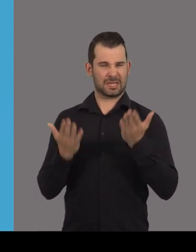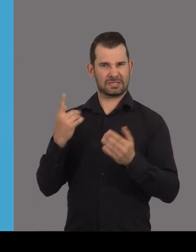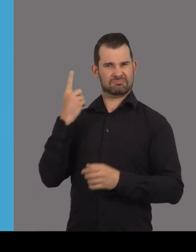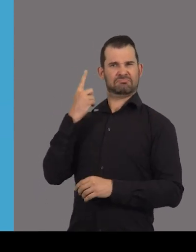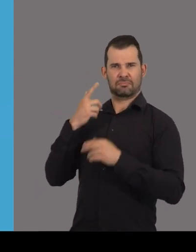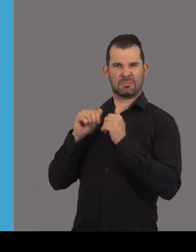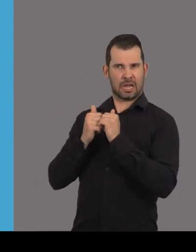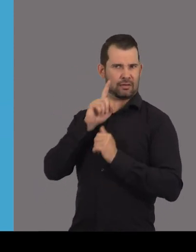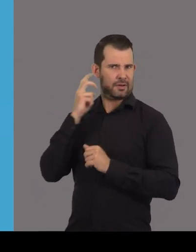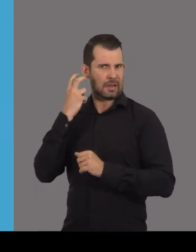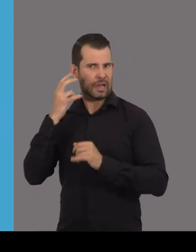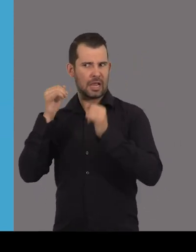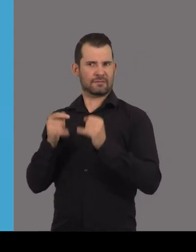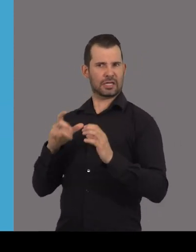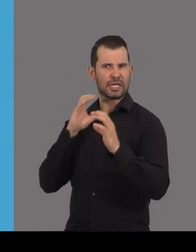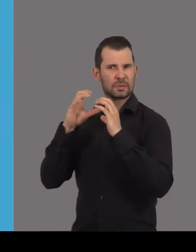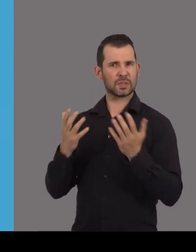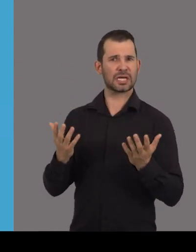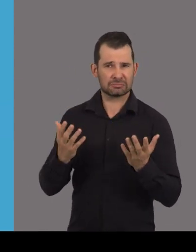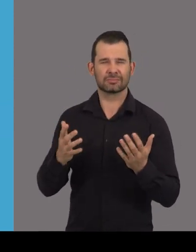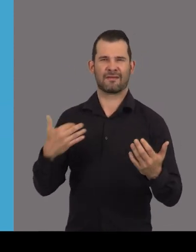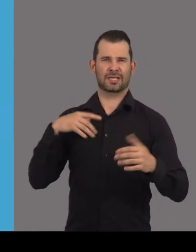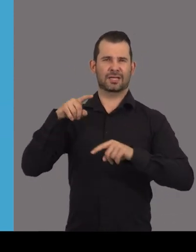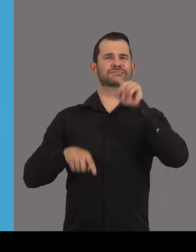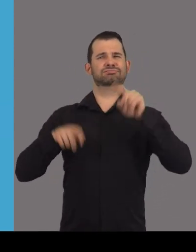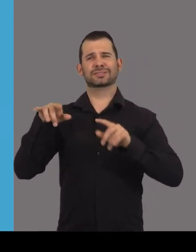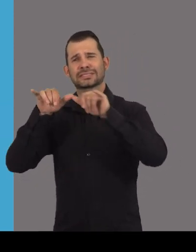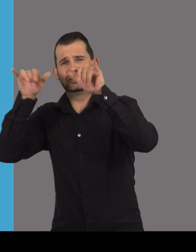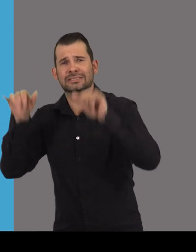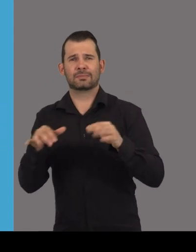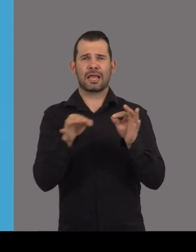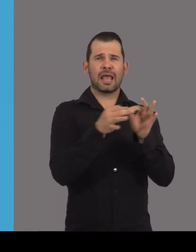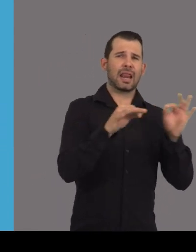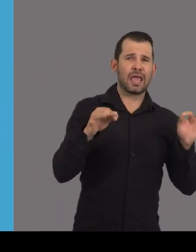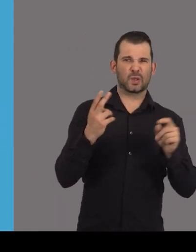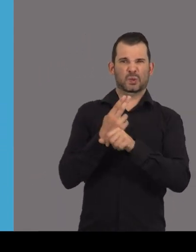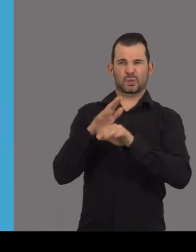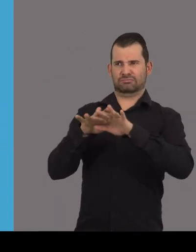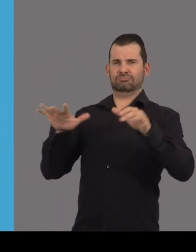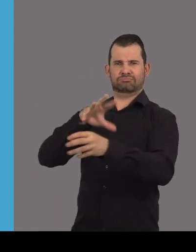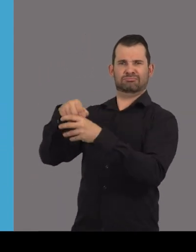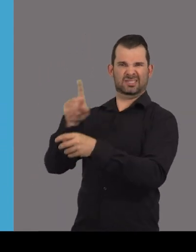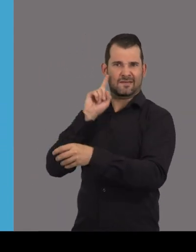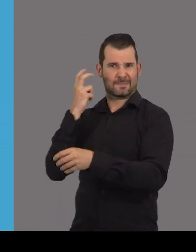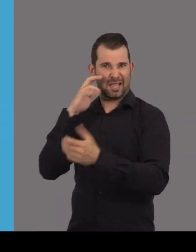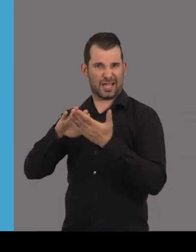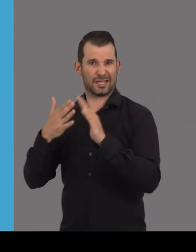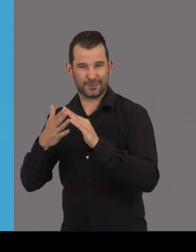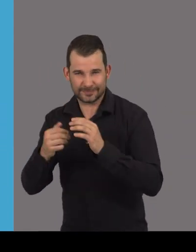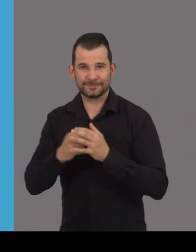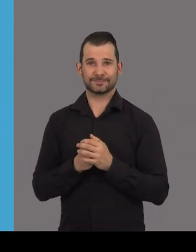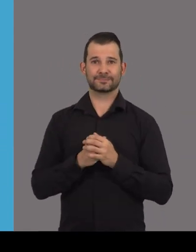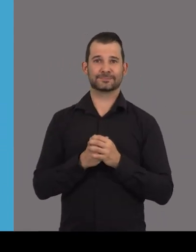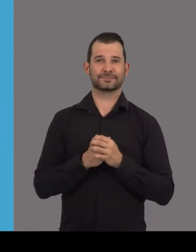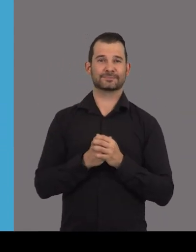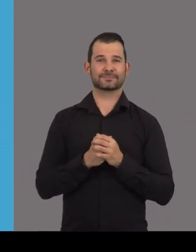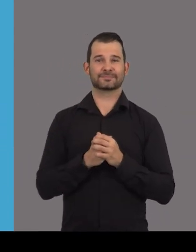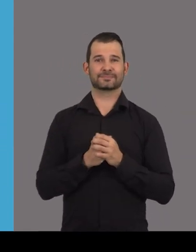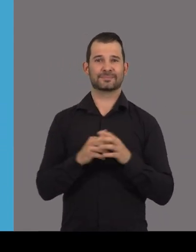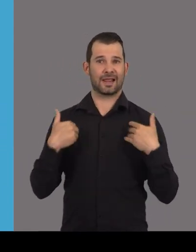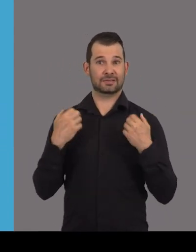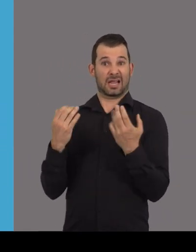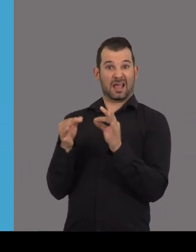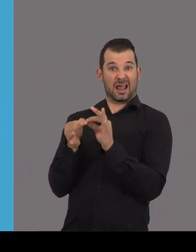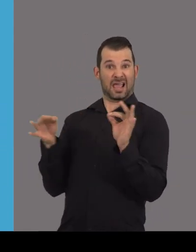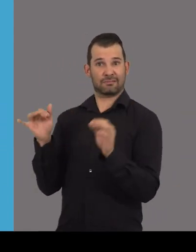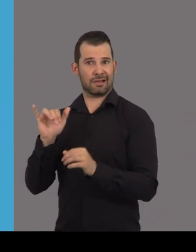So you might ask, how do deafblind individuals communicate? And there are actually a variety of systems and languages used among the deafblind community.